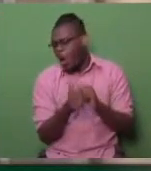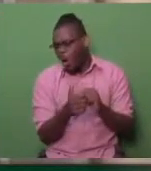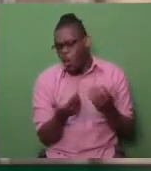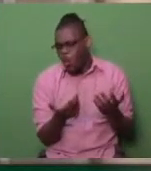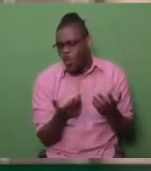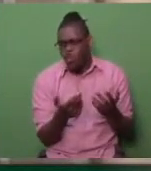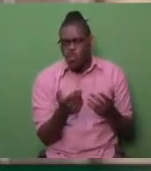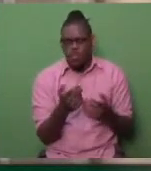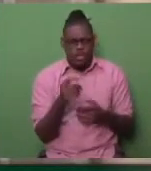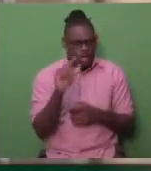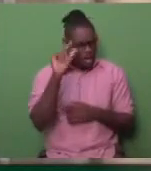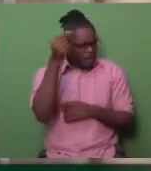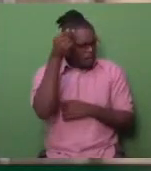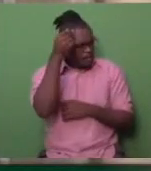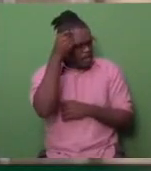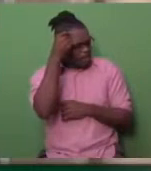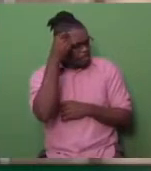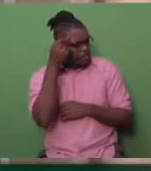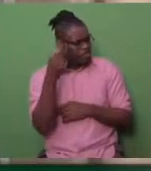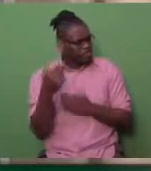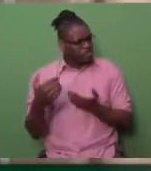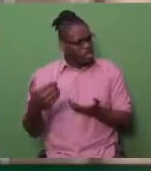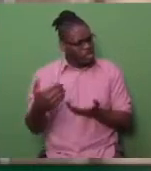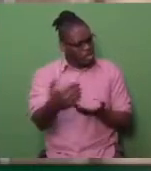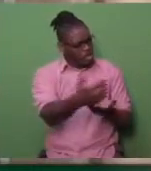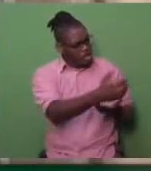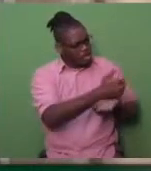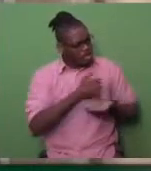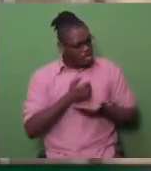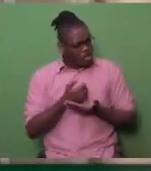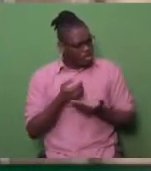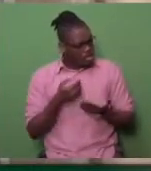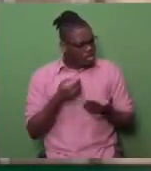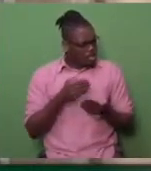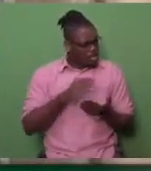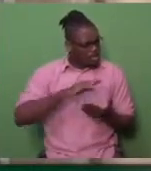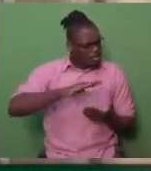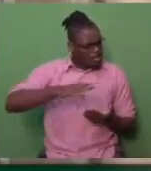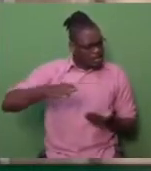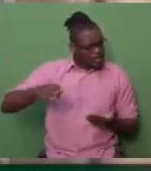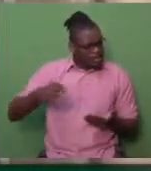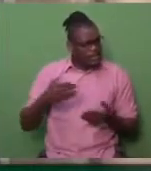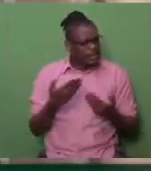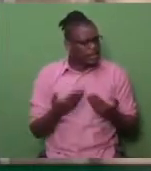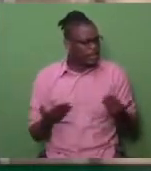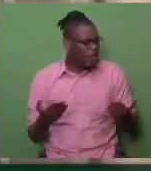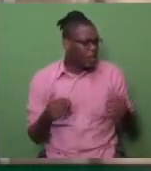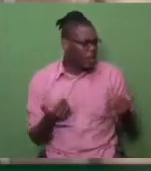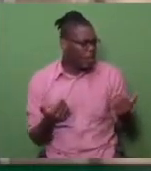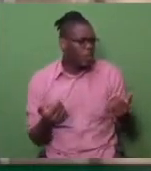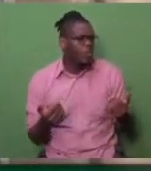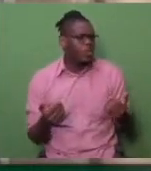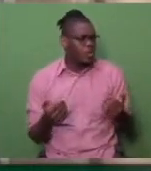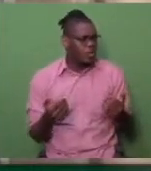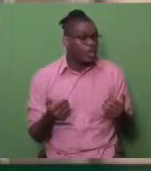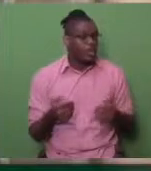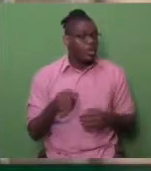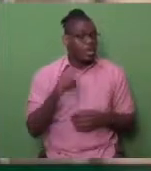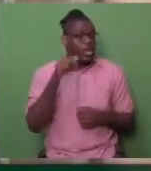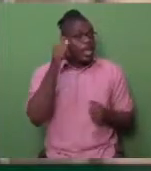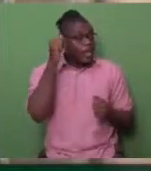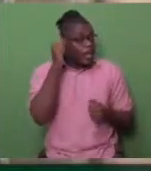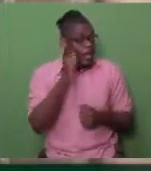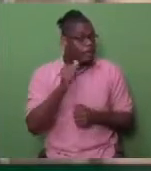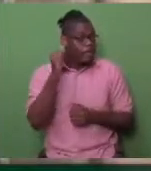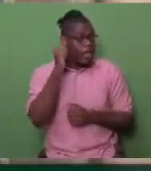since 2015, every year, minister like a broken record will repeat, Procurement Act will